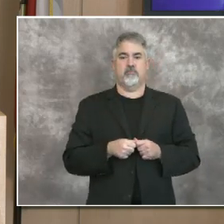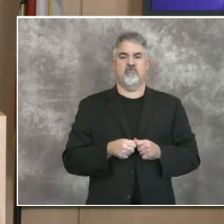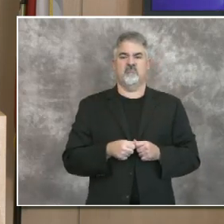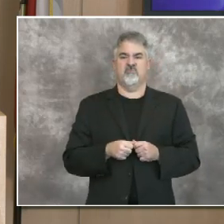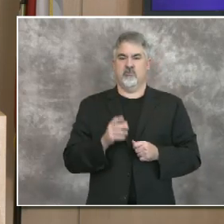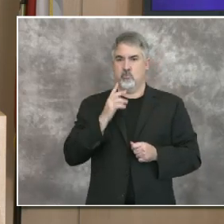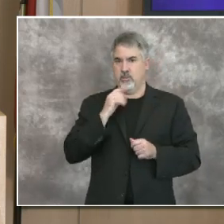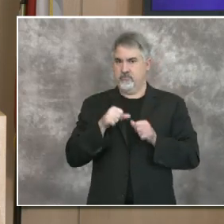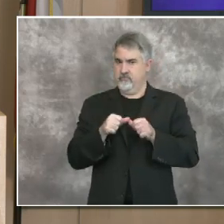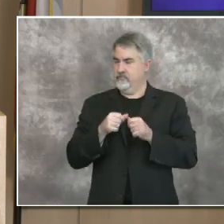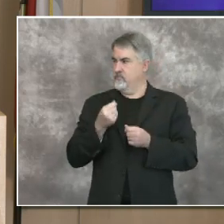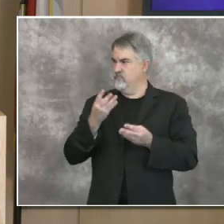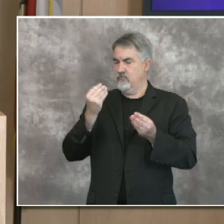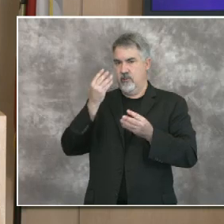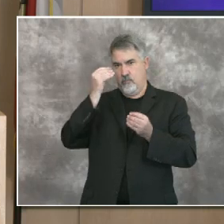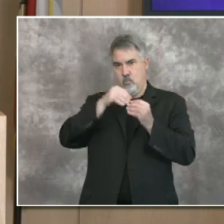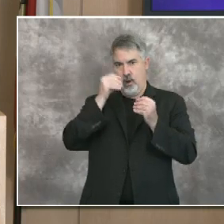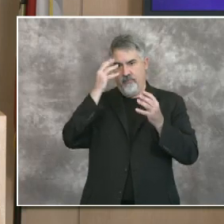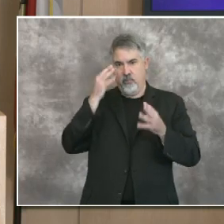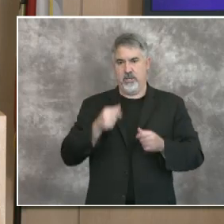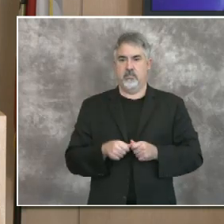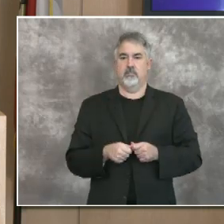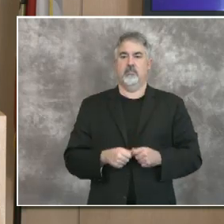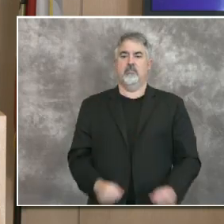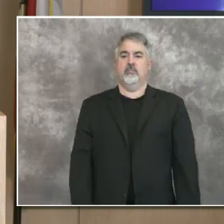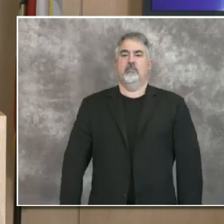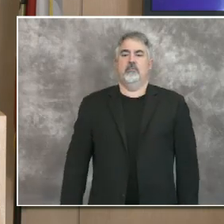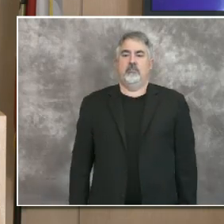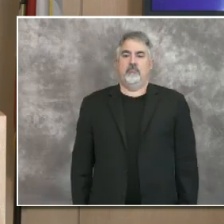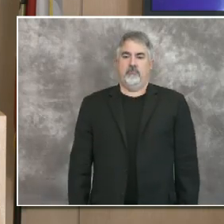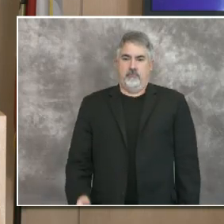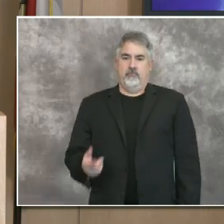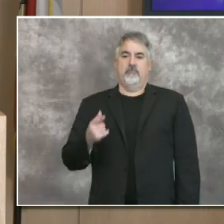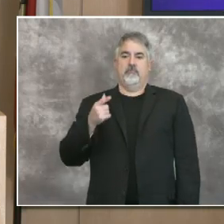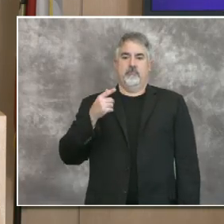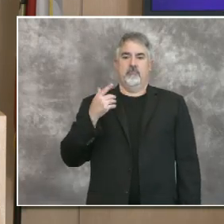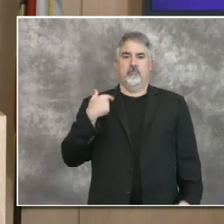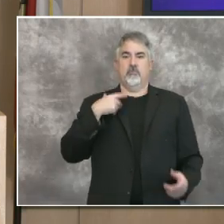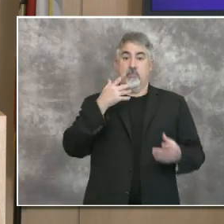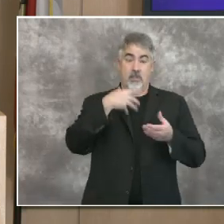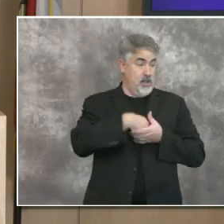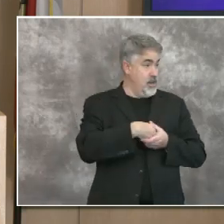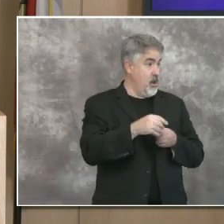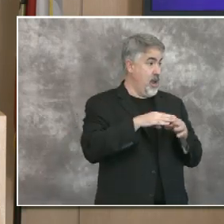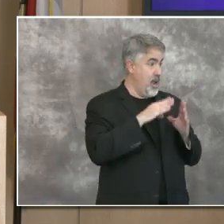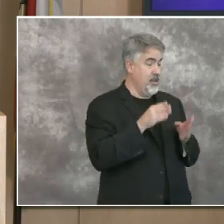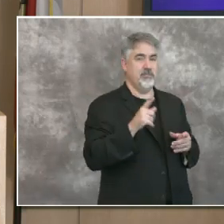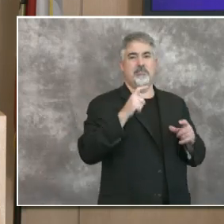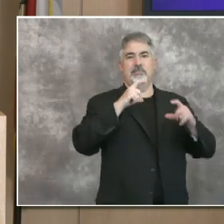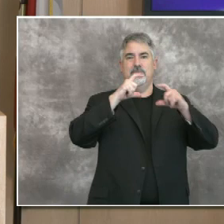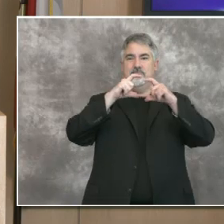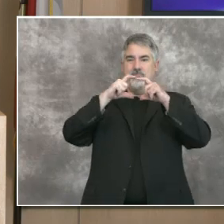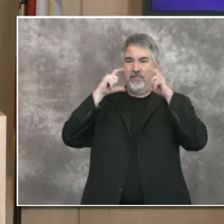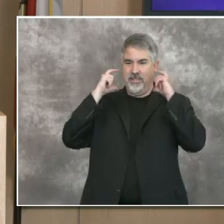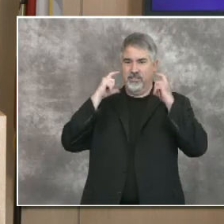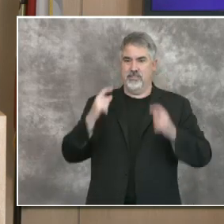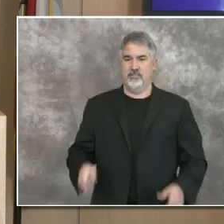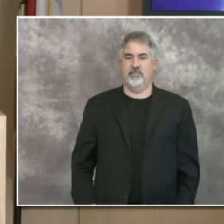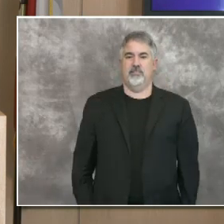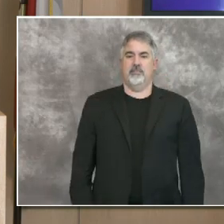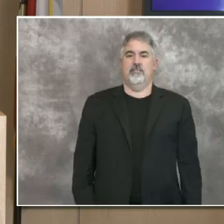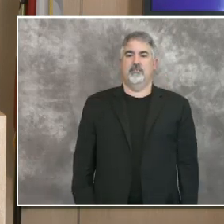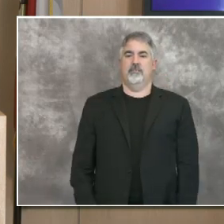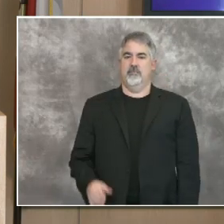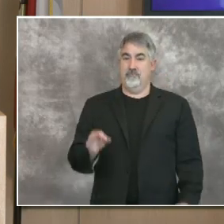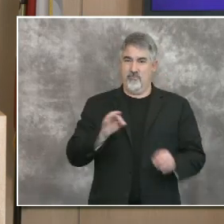information. But at its core point, when you leave your house, you should have a face covering. And anytime that there's a chance you're going to come within 6 feet